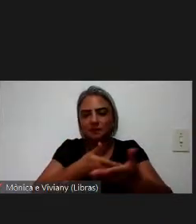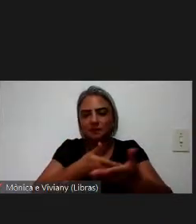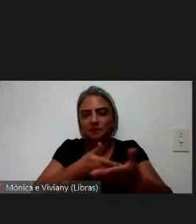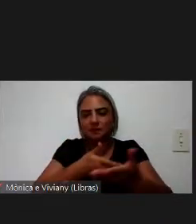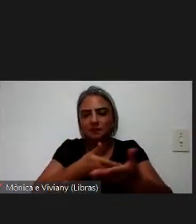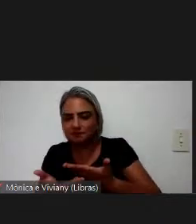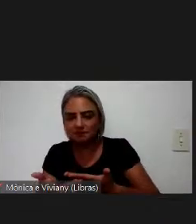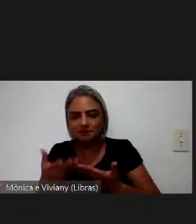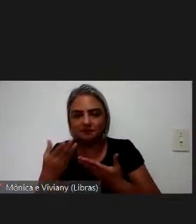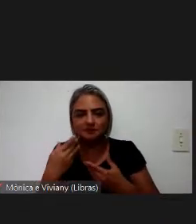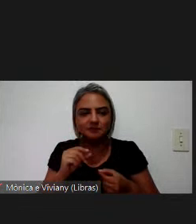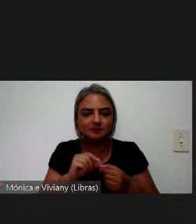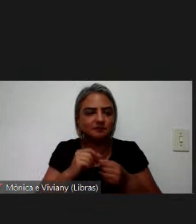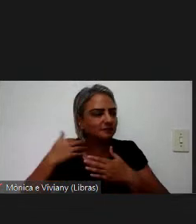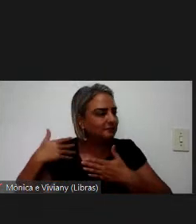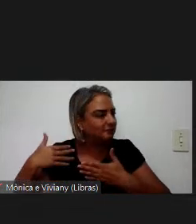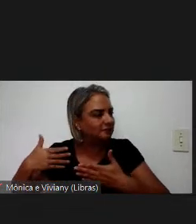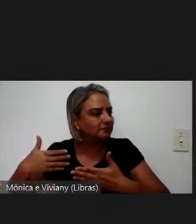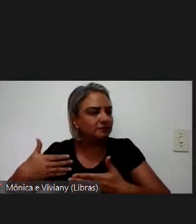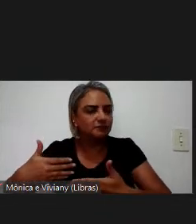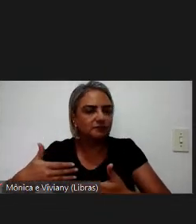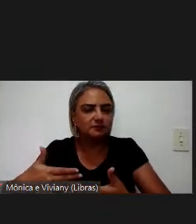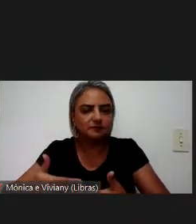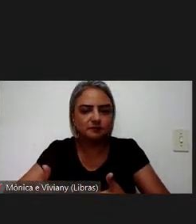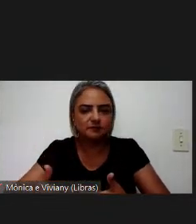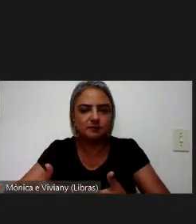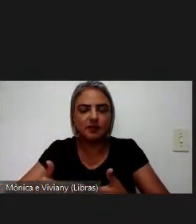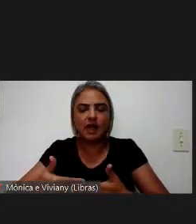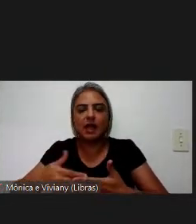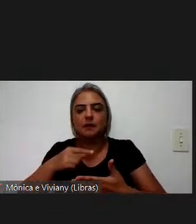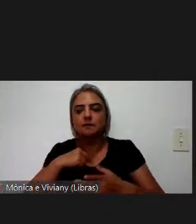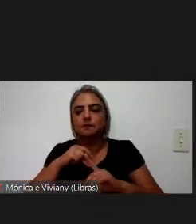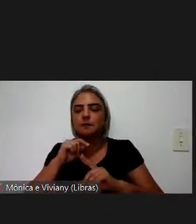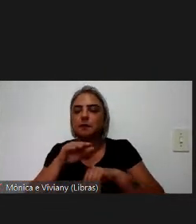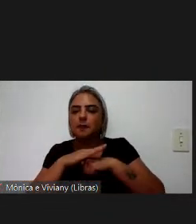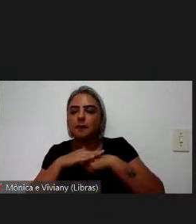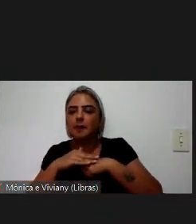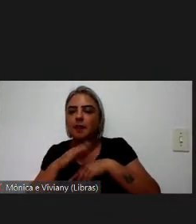wasn't open, but it was important to share these